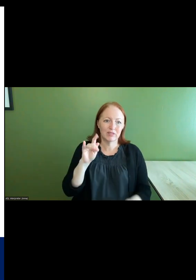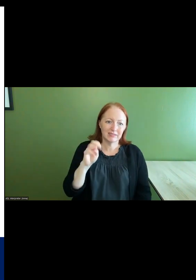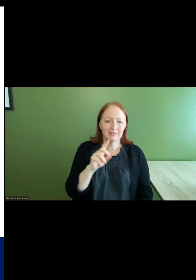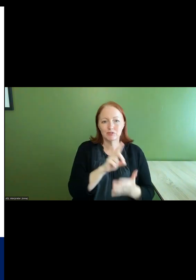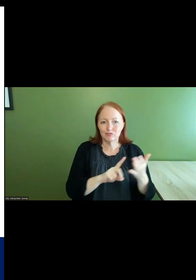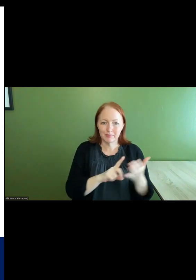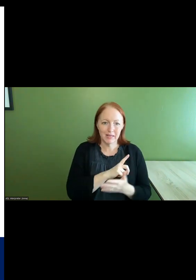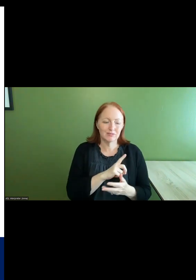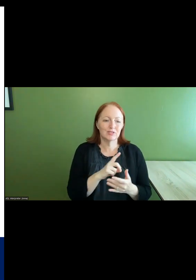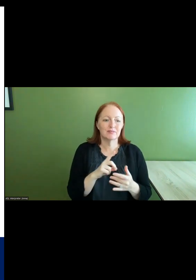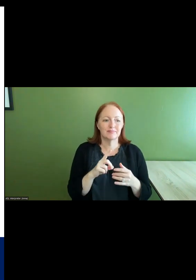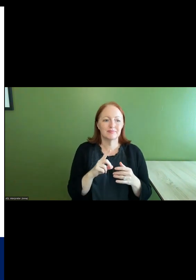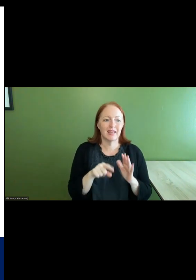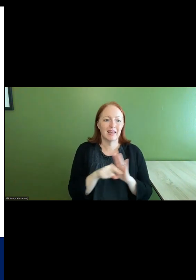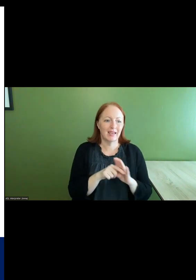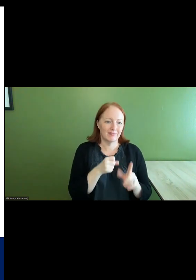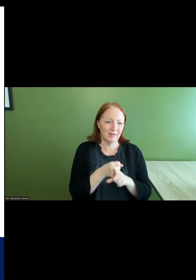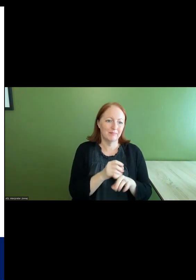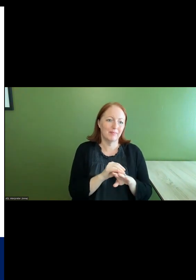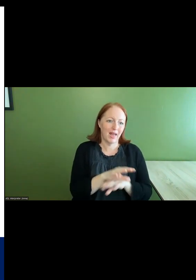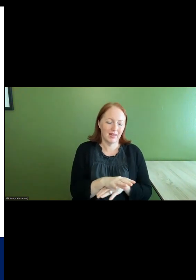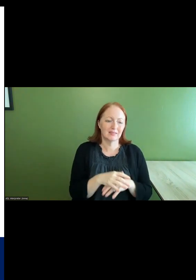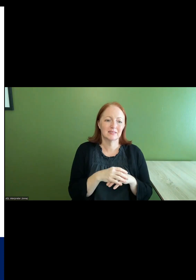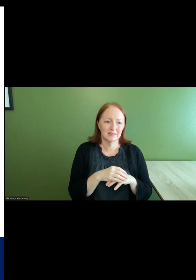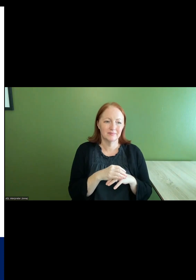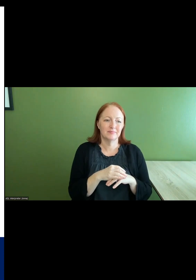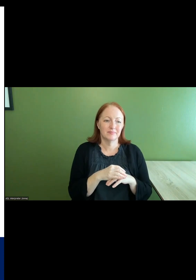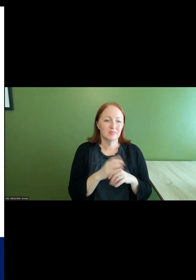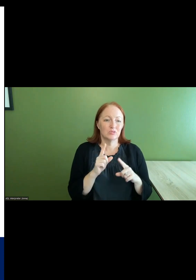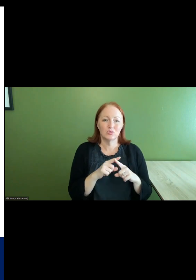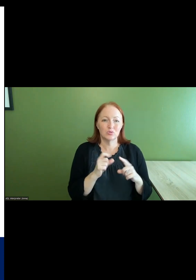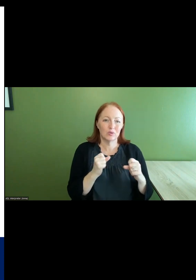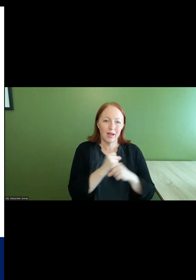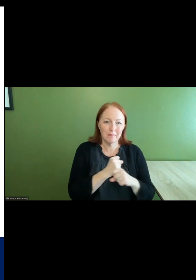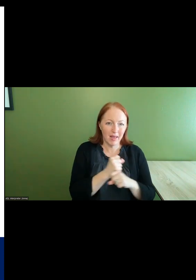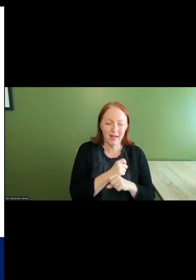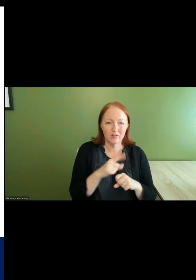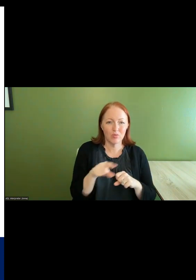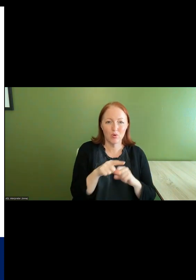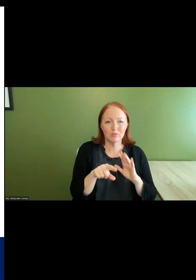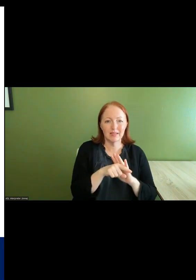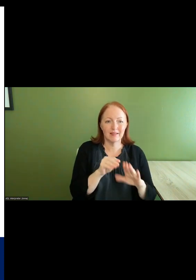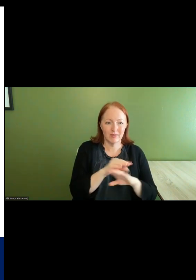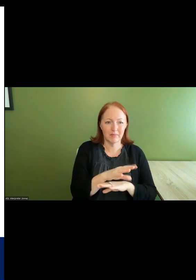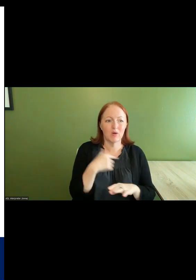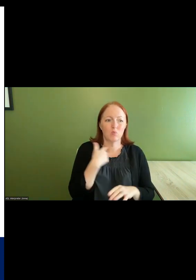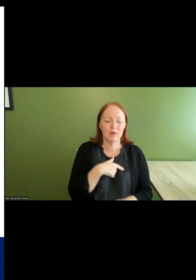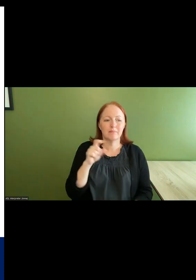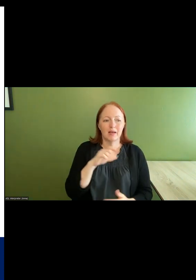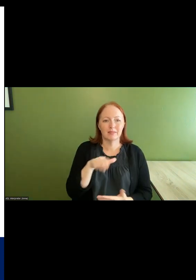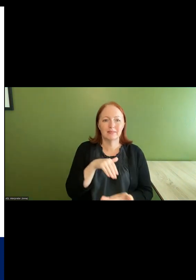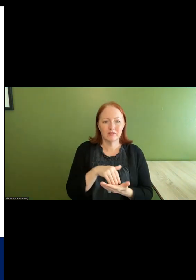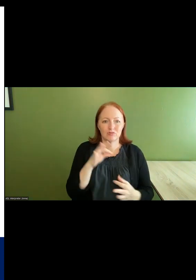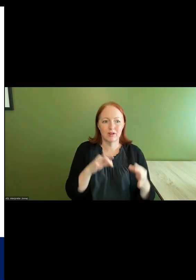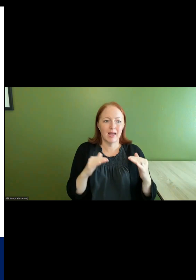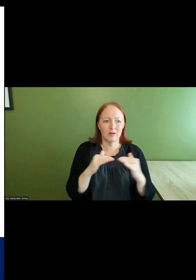discrimination and its negative impacts. And in order to combat those impacts, we must center equity